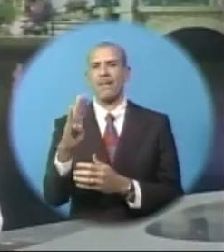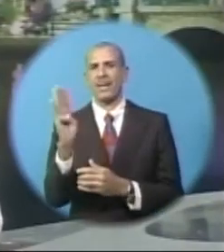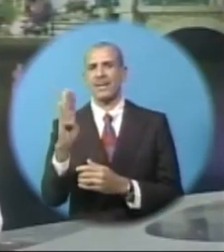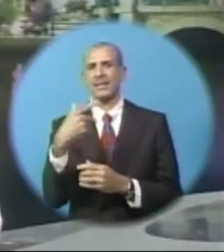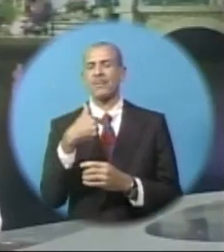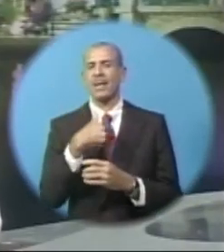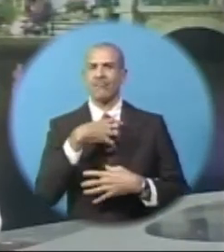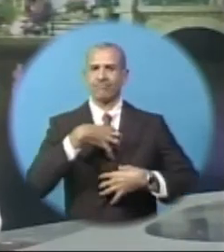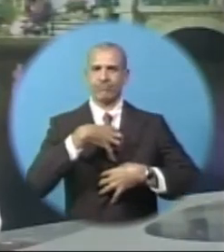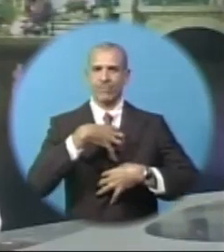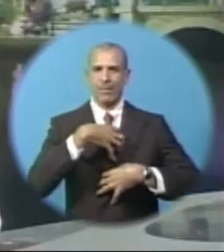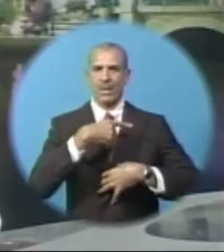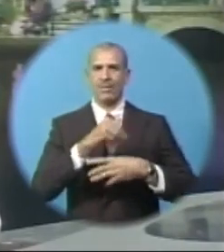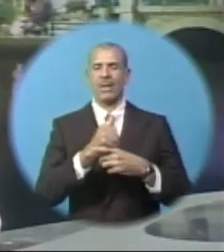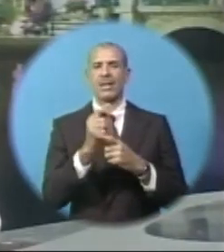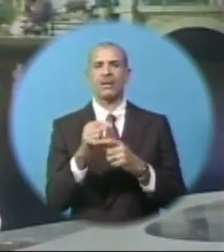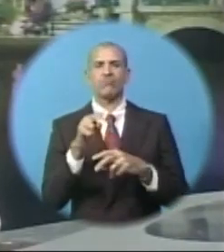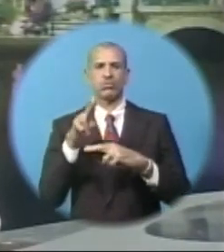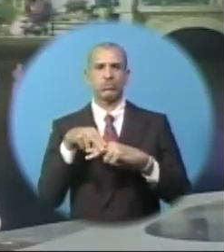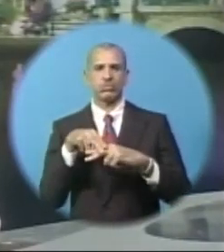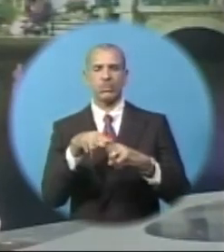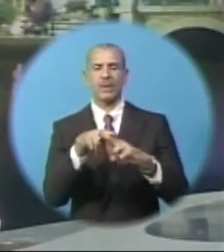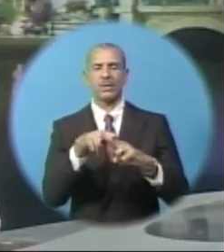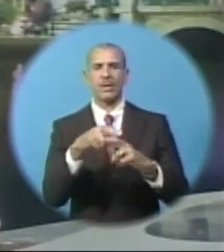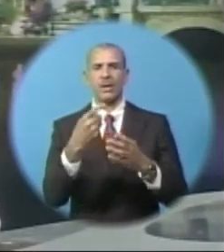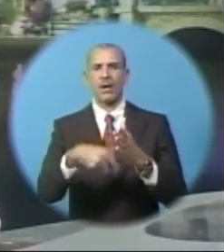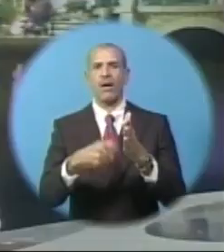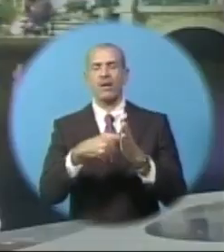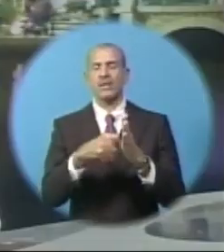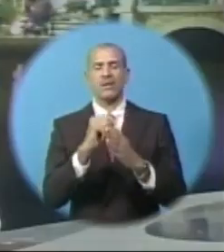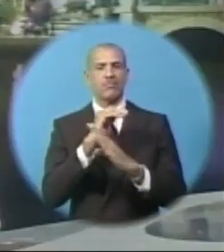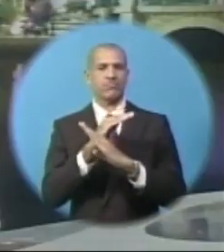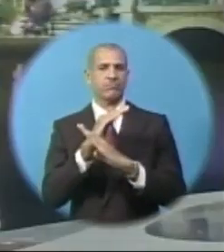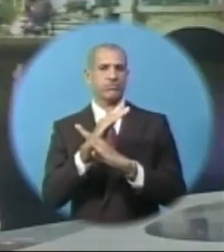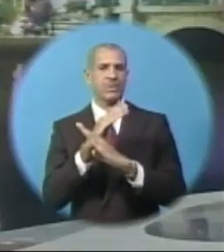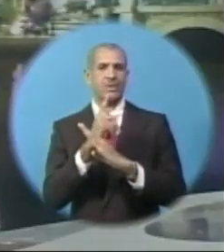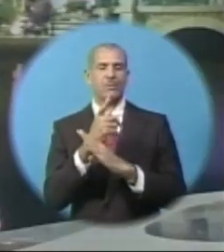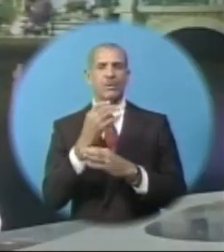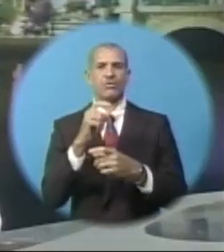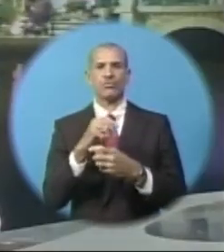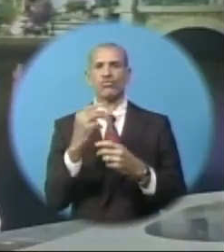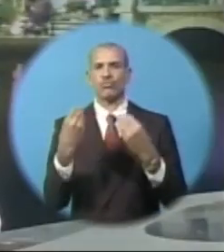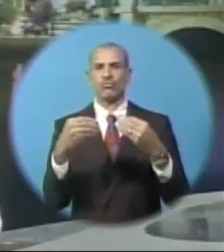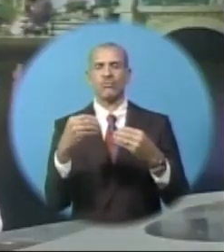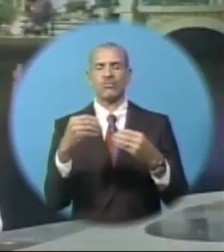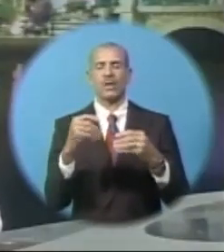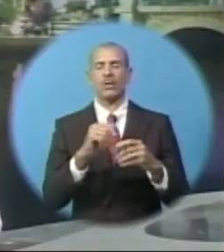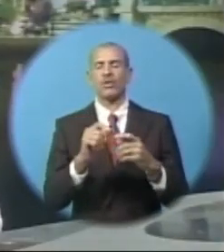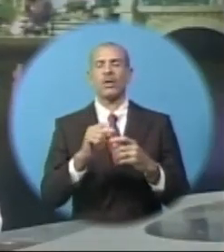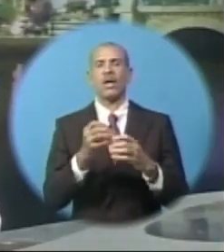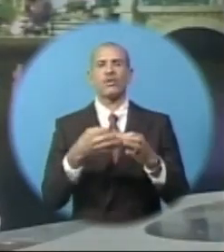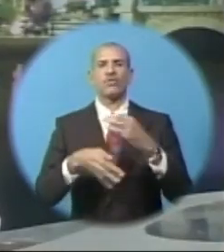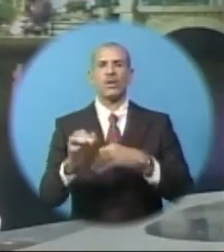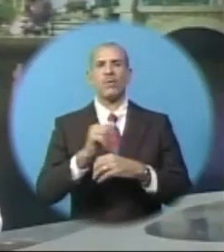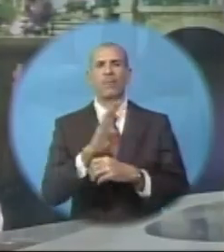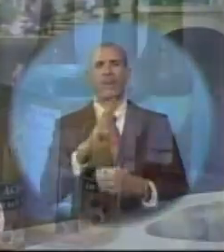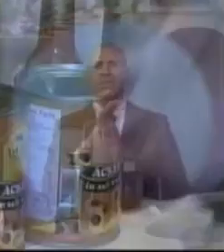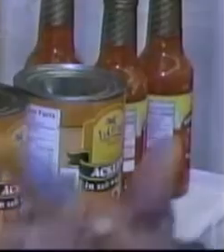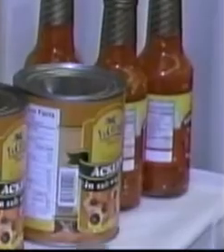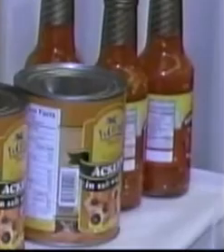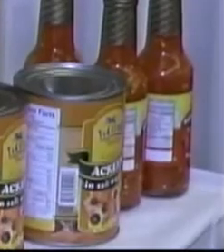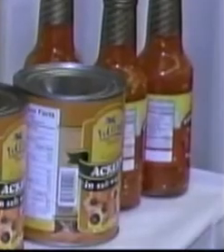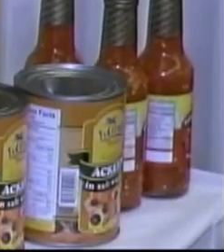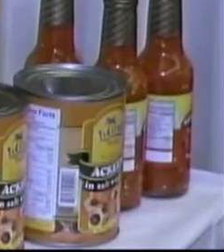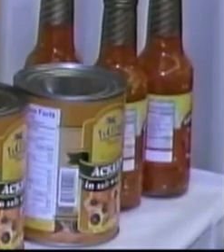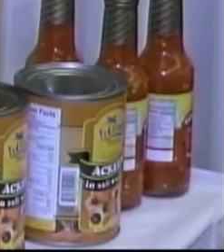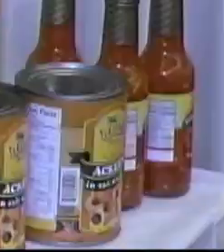they're complaining that the transportation costs are preventing them from trading with Barbados and other Caribbean countries.